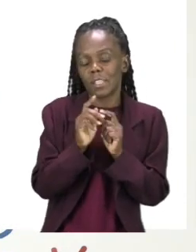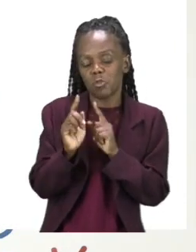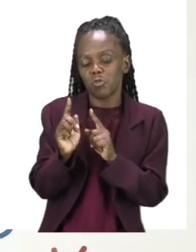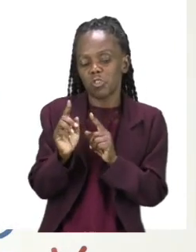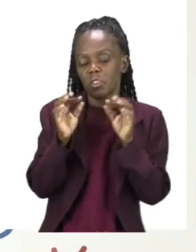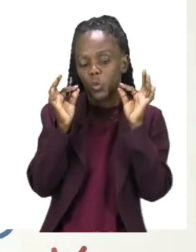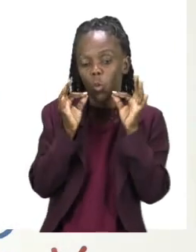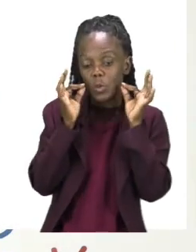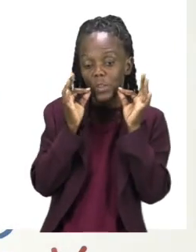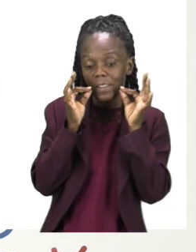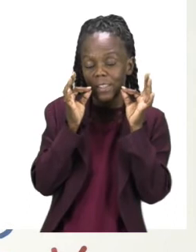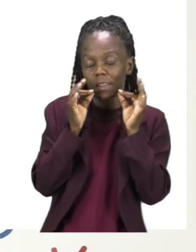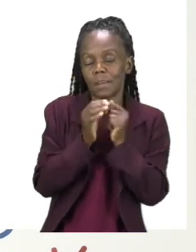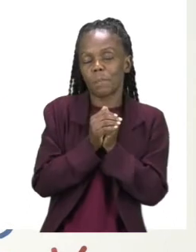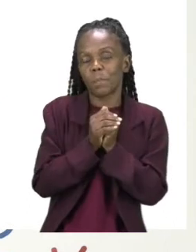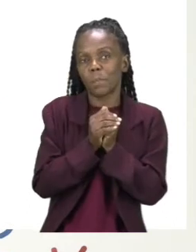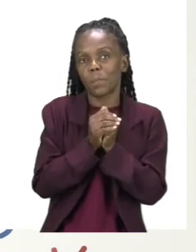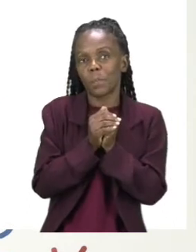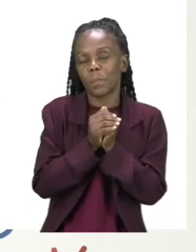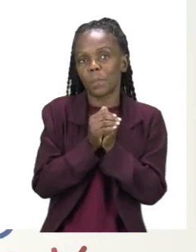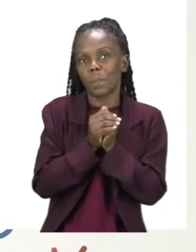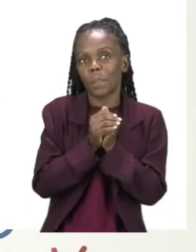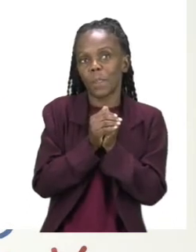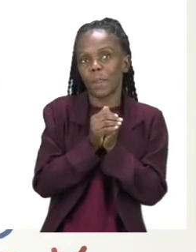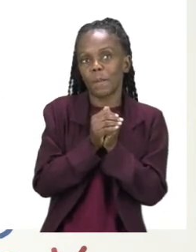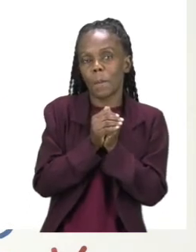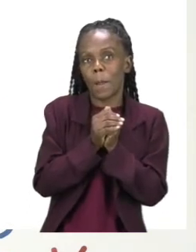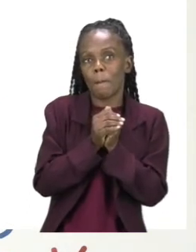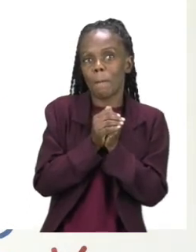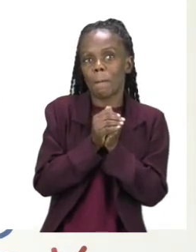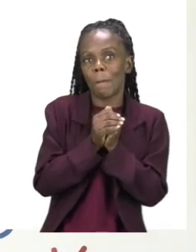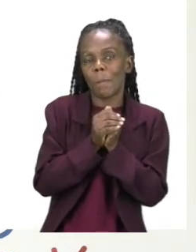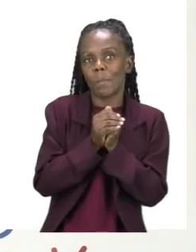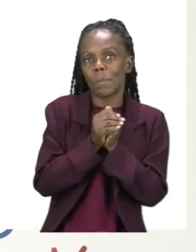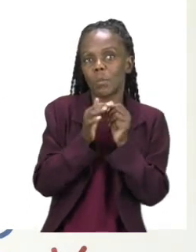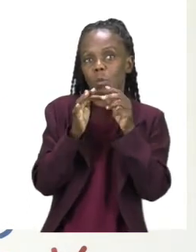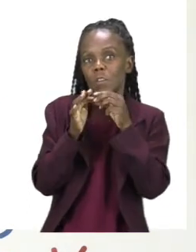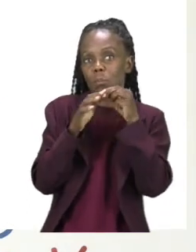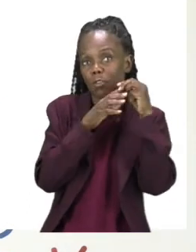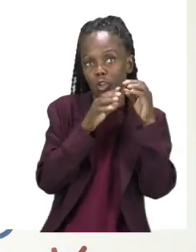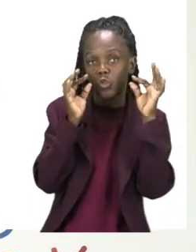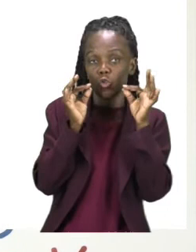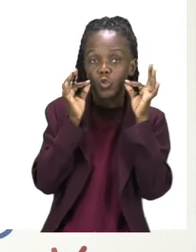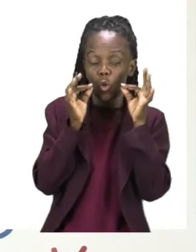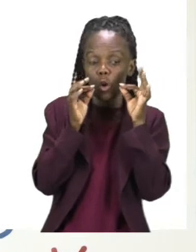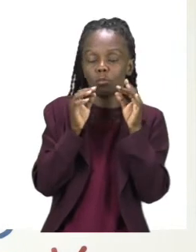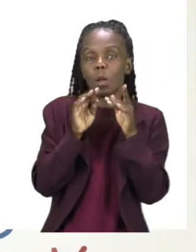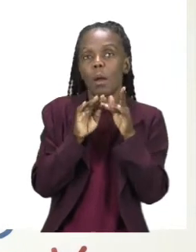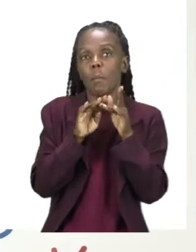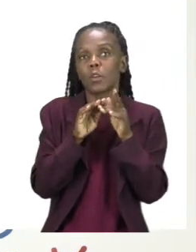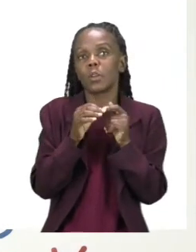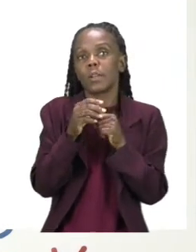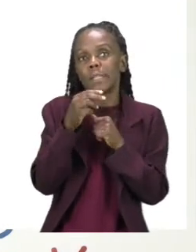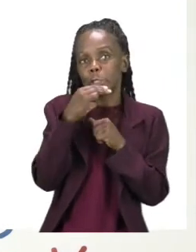ducks. Now, when I say, Mother Duck said, you are going to say, quack,